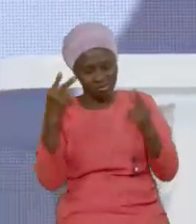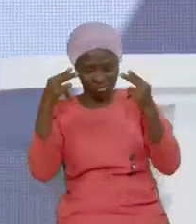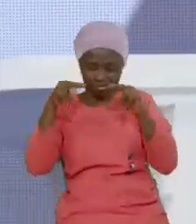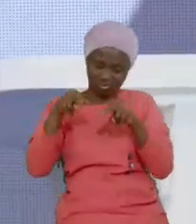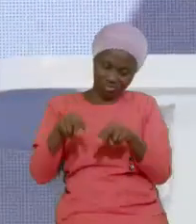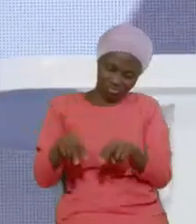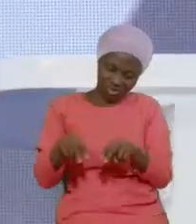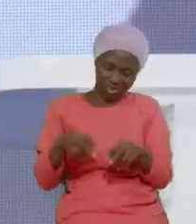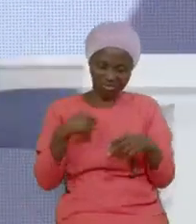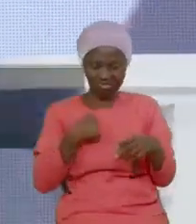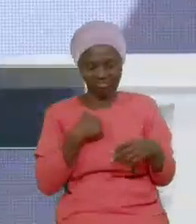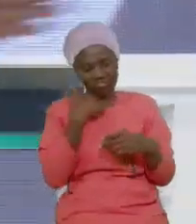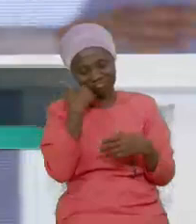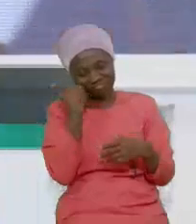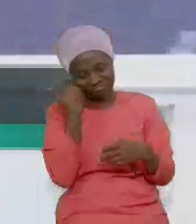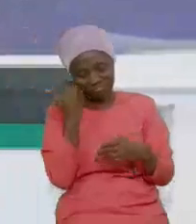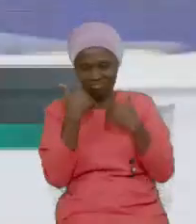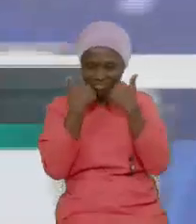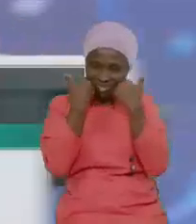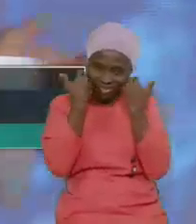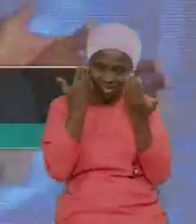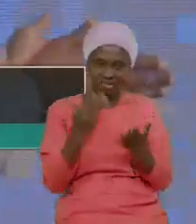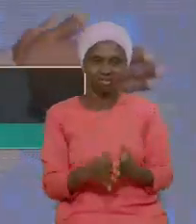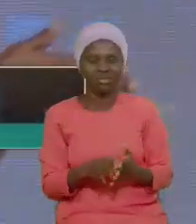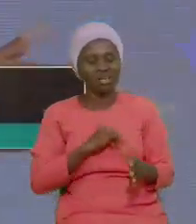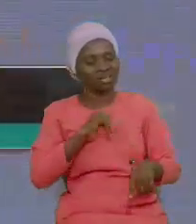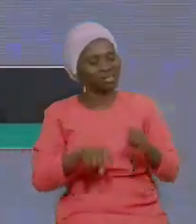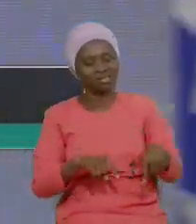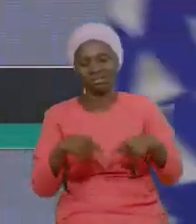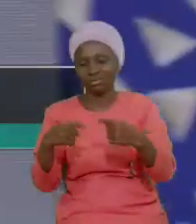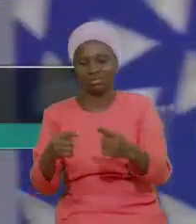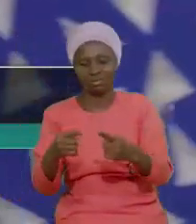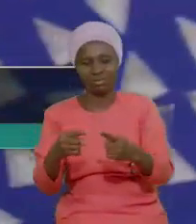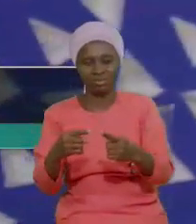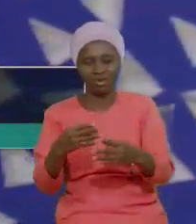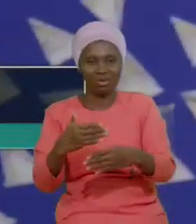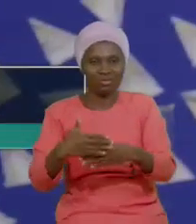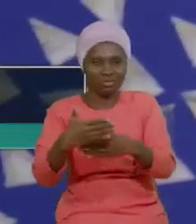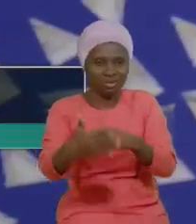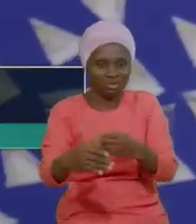shy. I cannot go beyond this boundary.